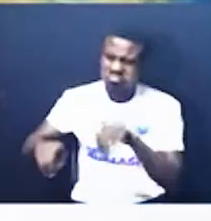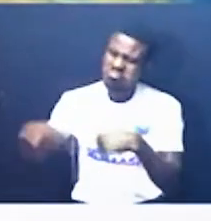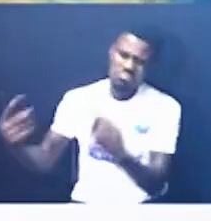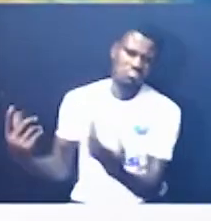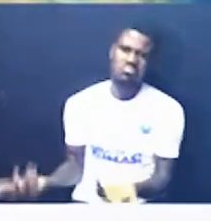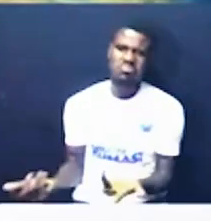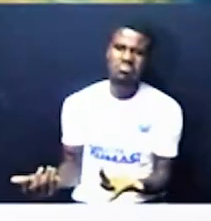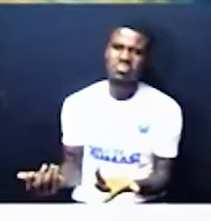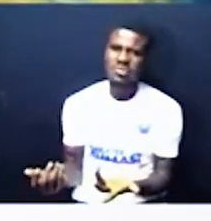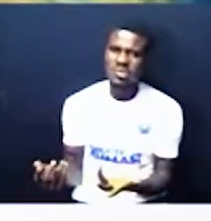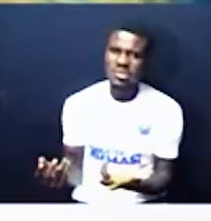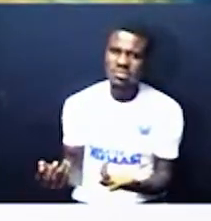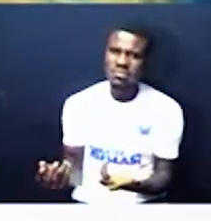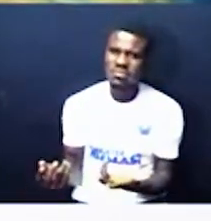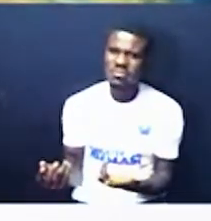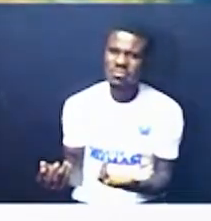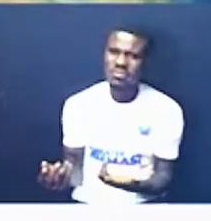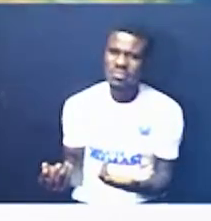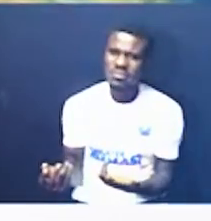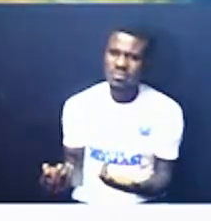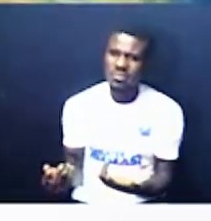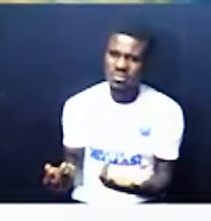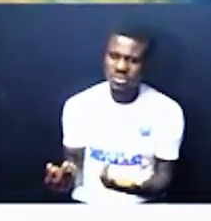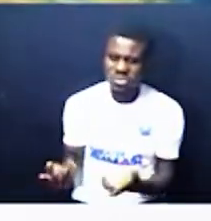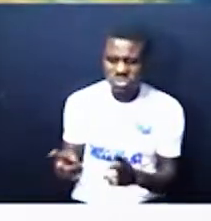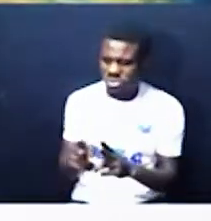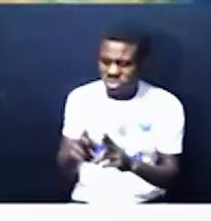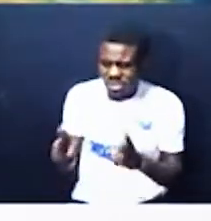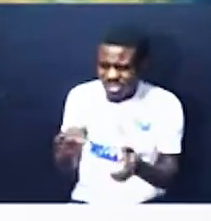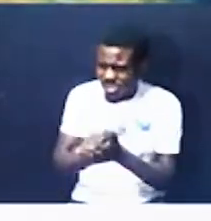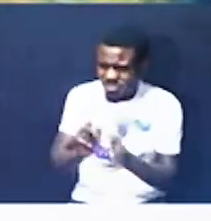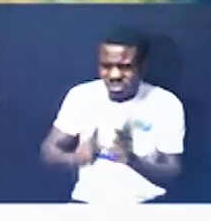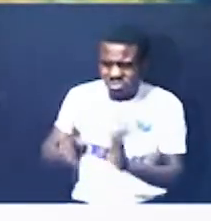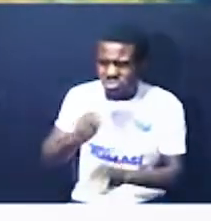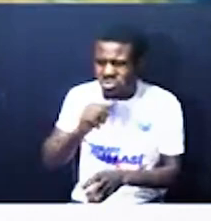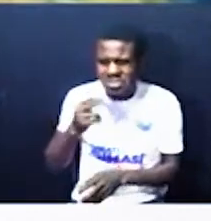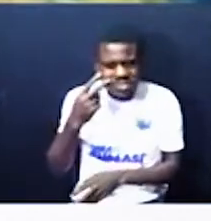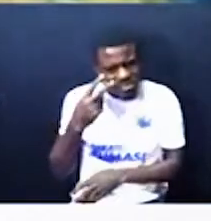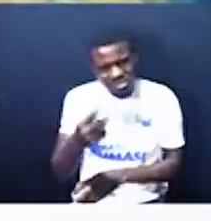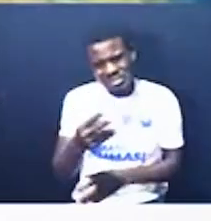without making people aware that she was unclean.